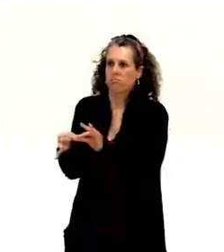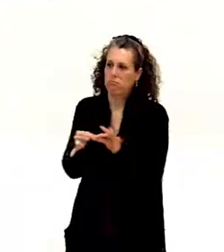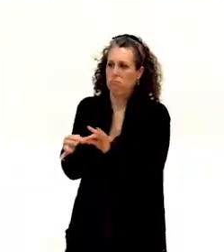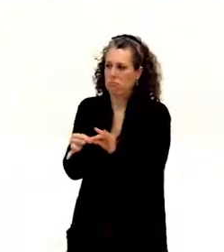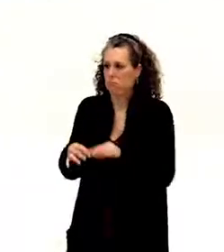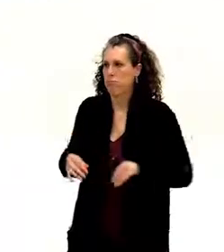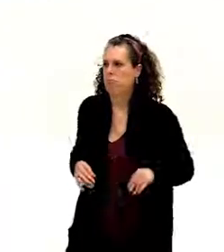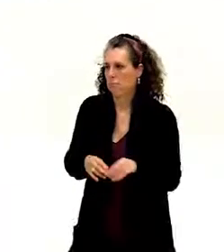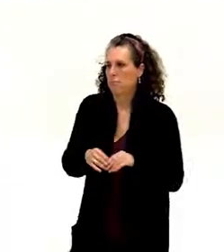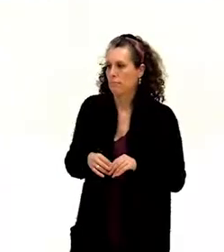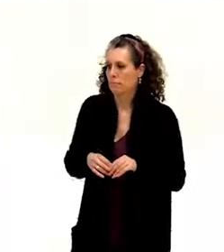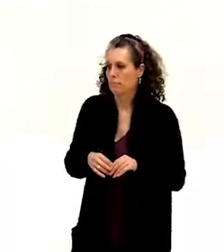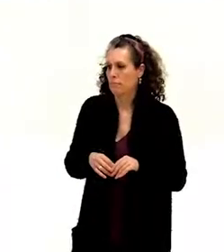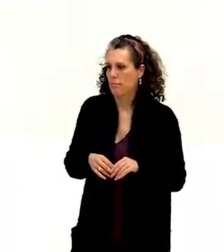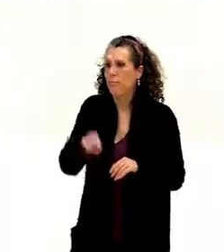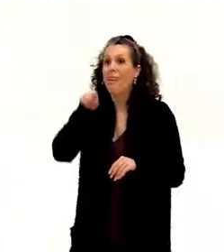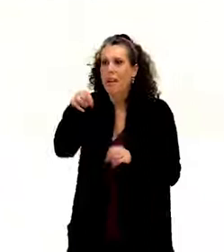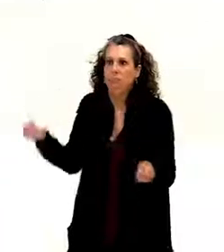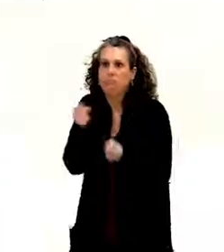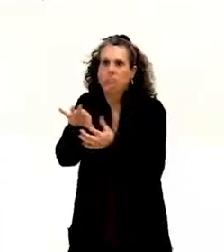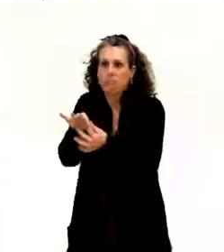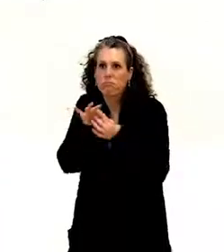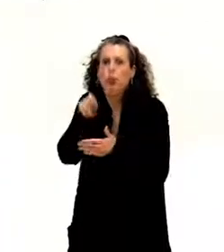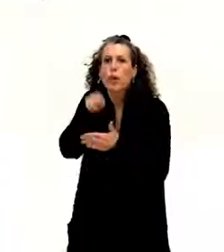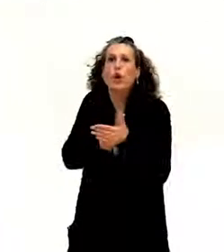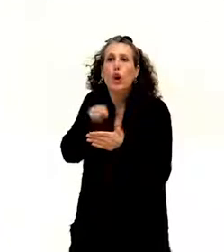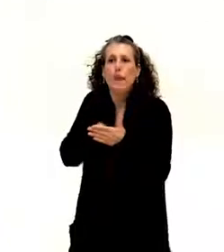the procurement requirements for accessibility.